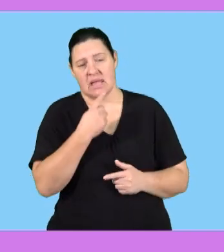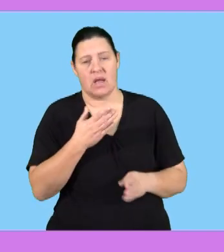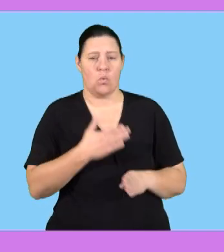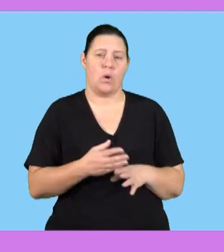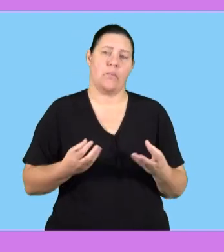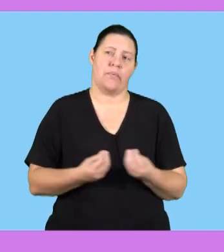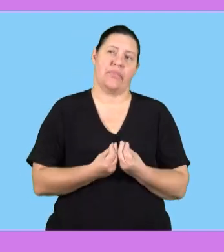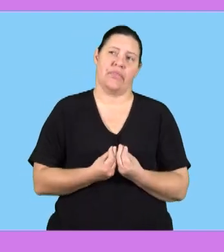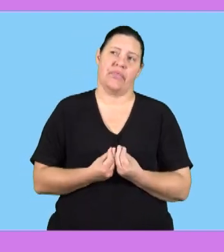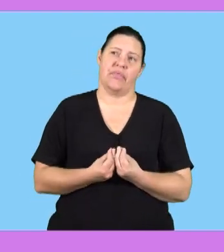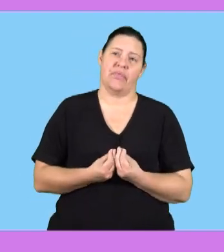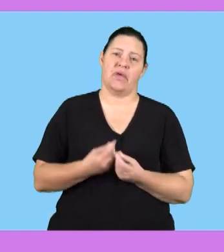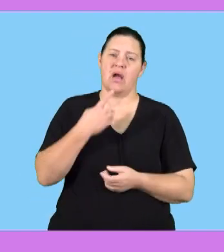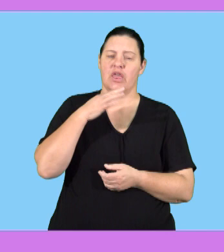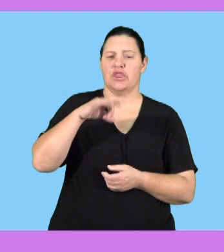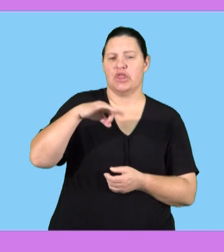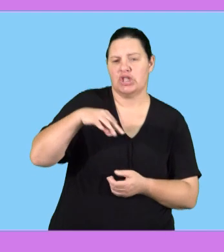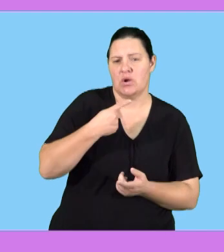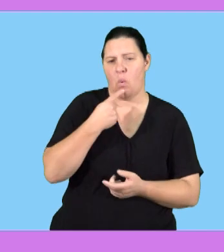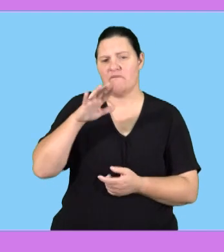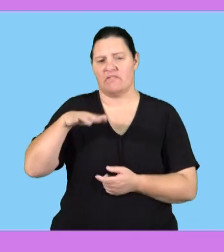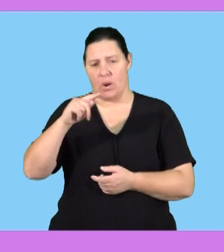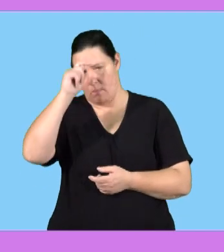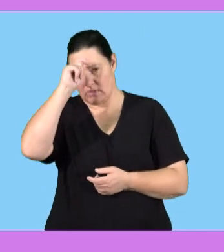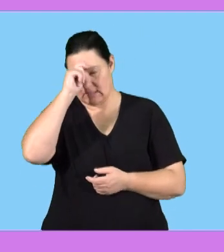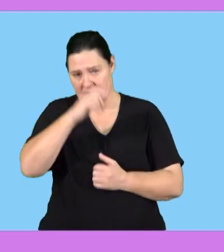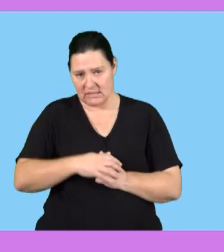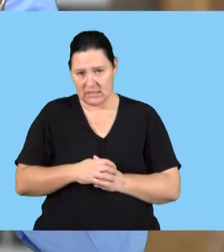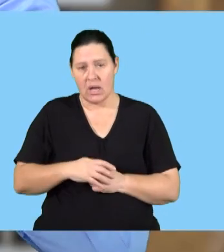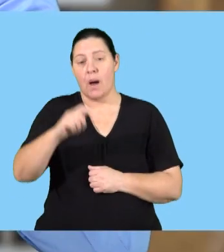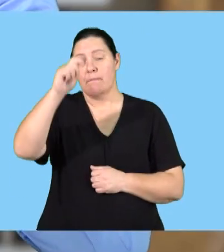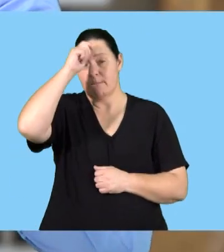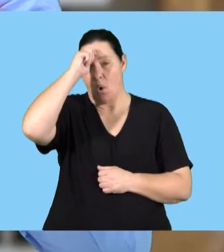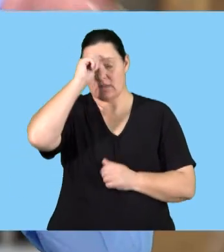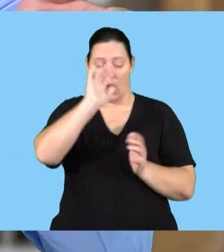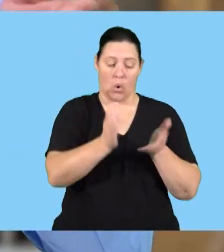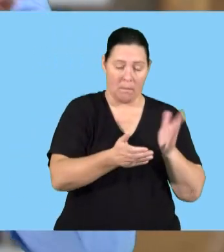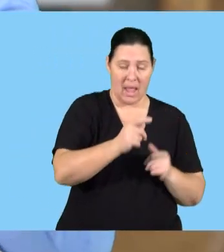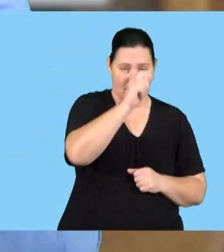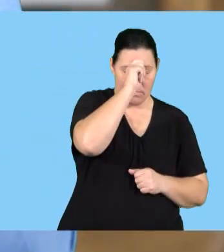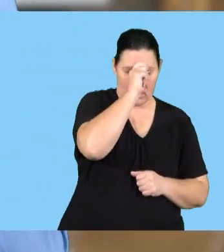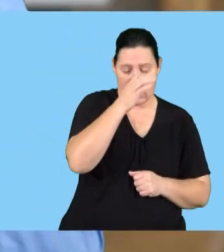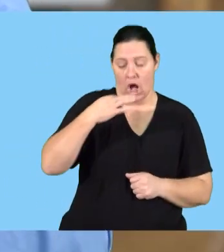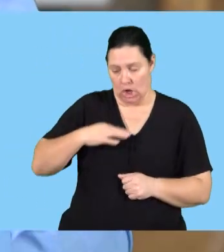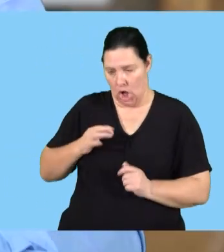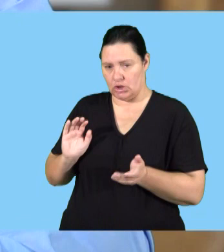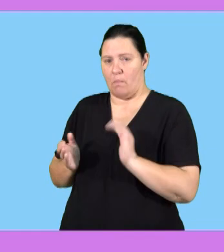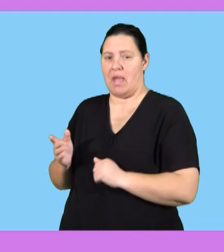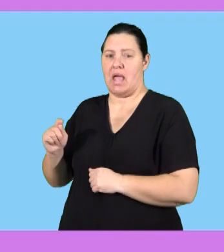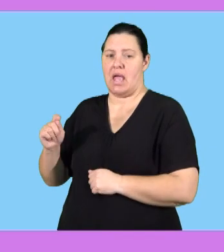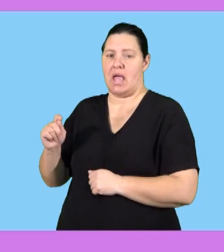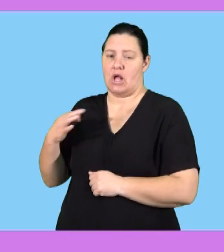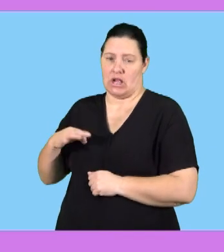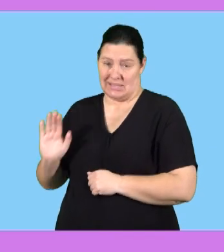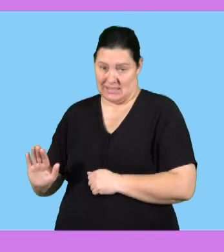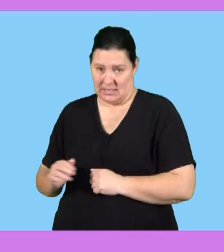example, with 13-year-olds or 15-year-old boys, and remember, boys we compare with boys and girls with girls, right? So